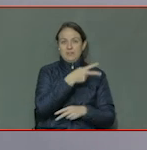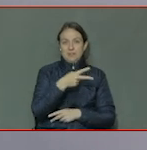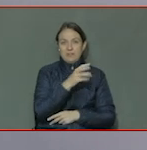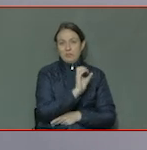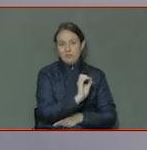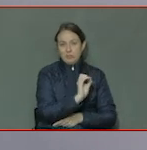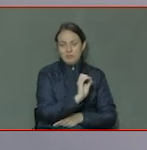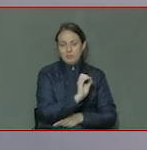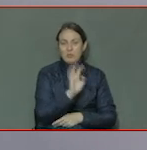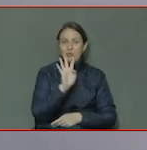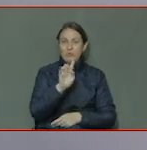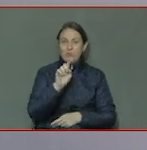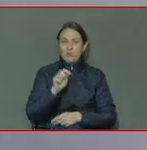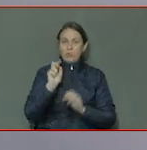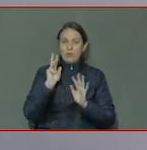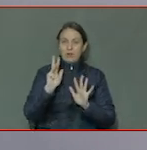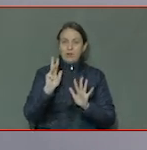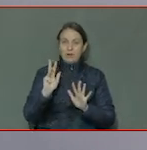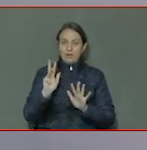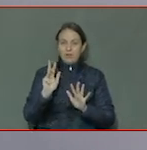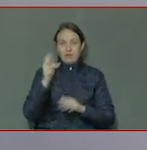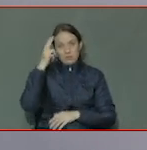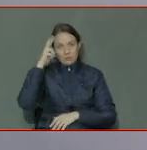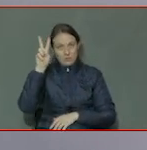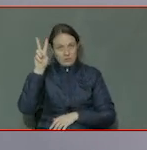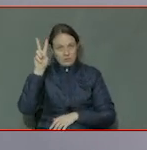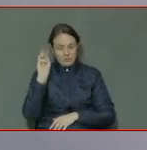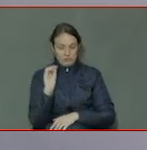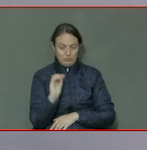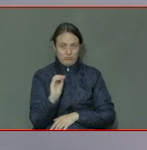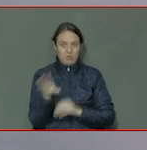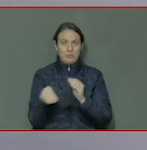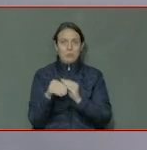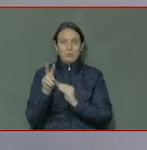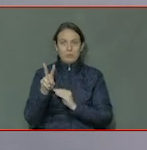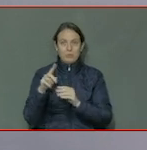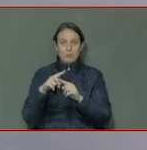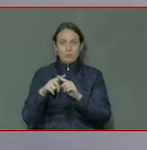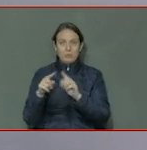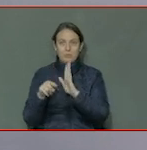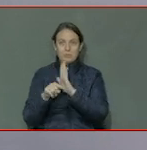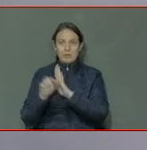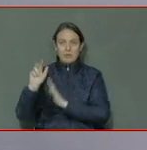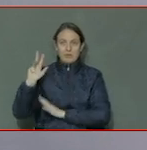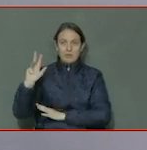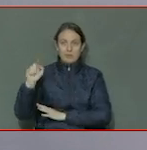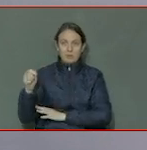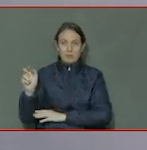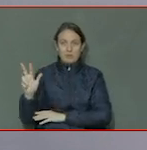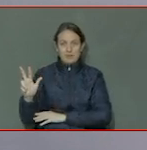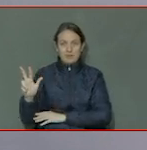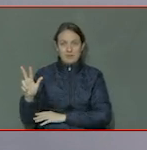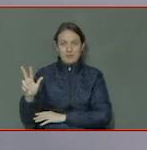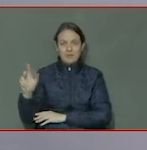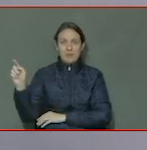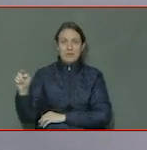calculated 4,99 squared plus 2 times negative 9,8 and